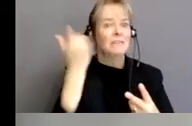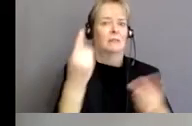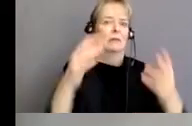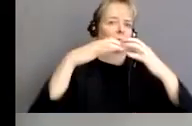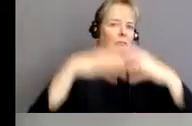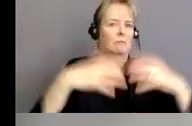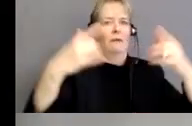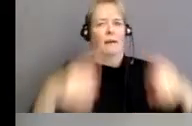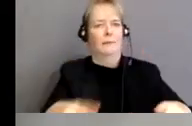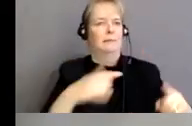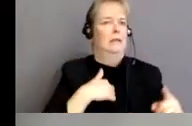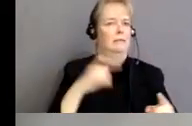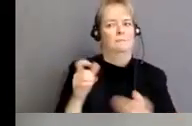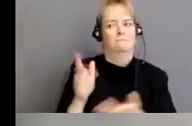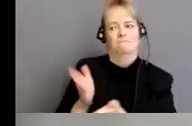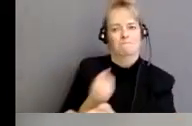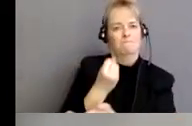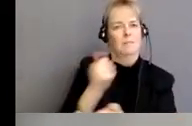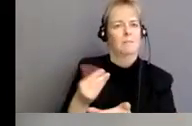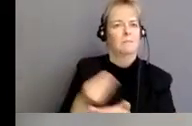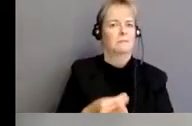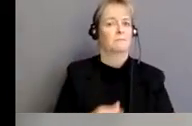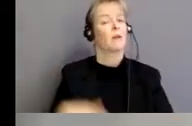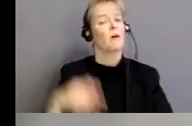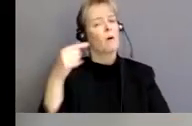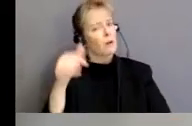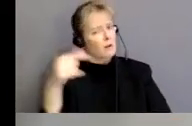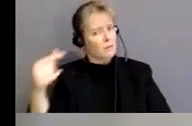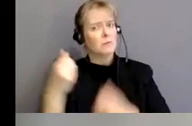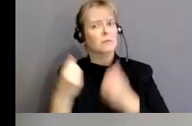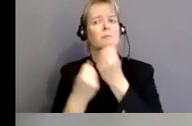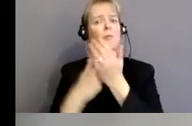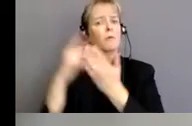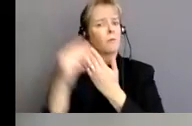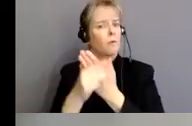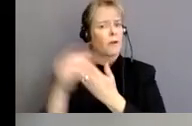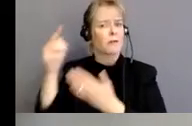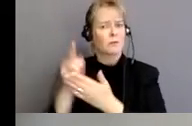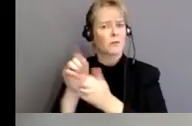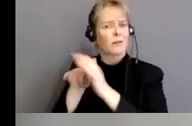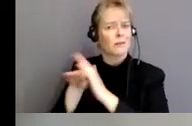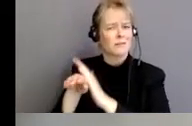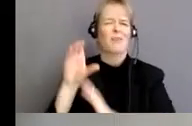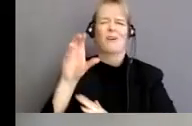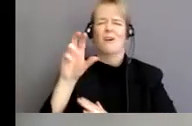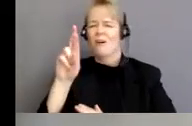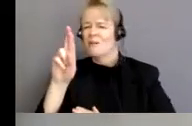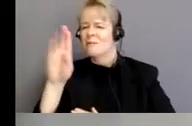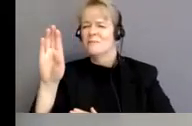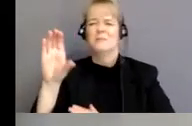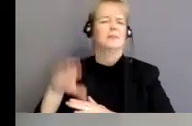find information on where to access those cash benefits, the different programs that are out there on